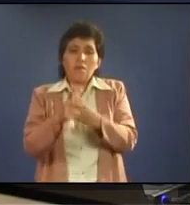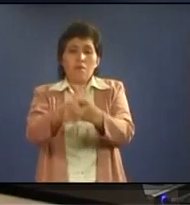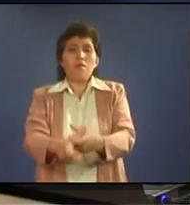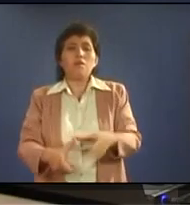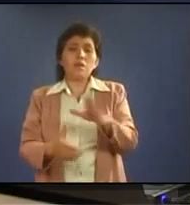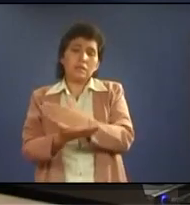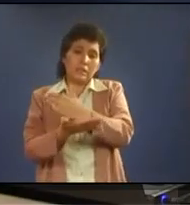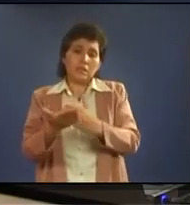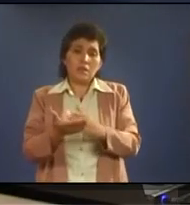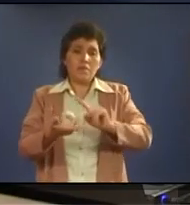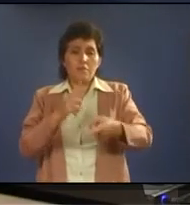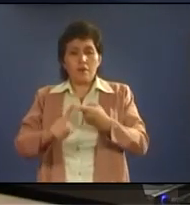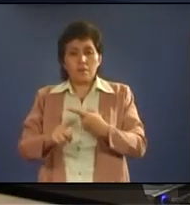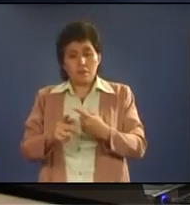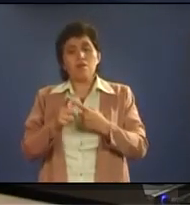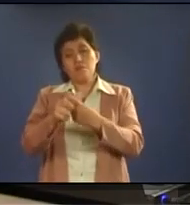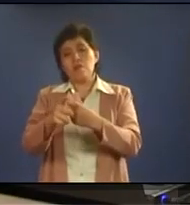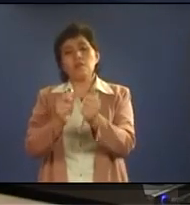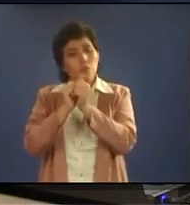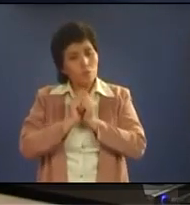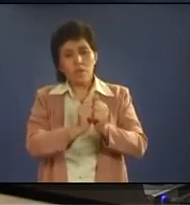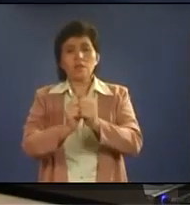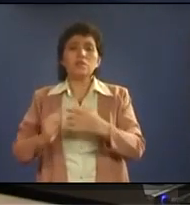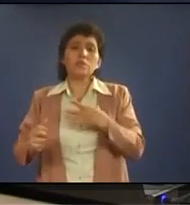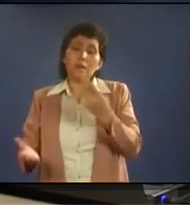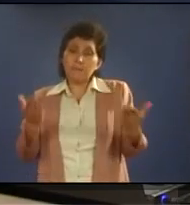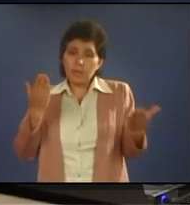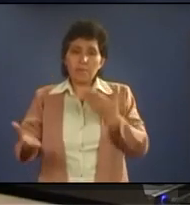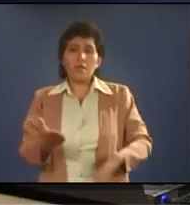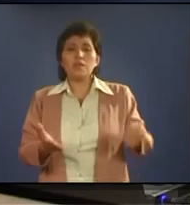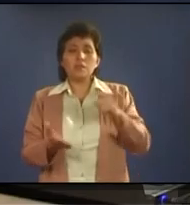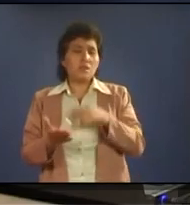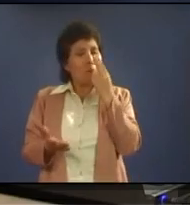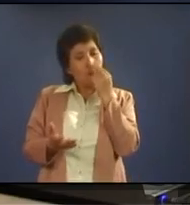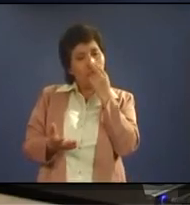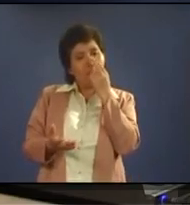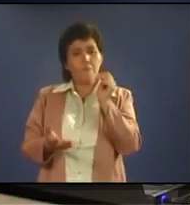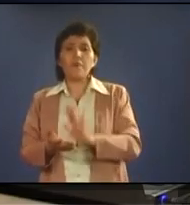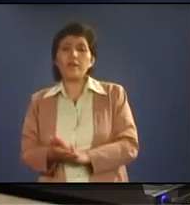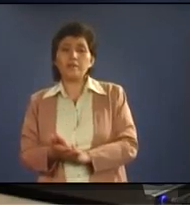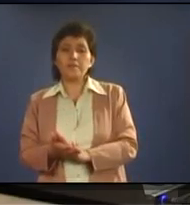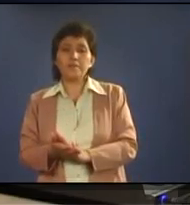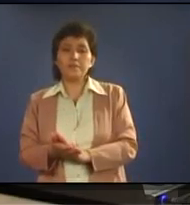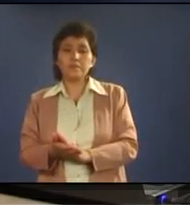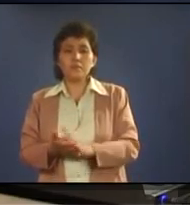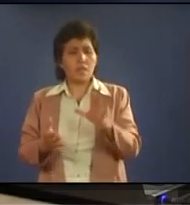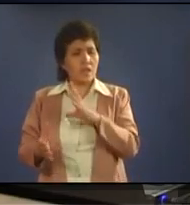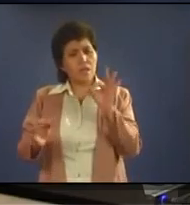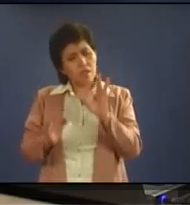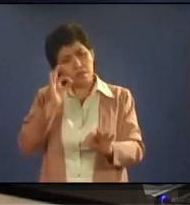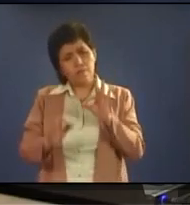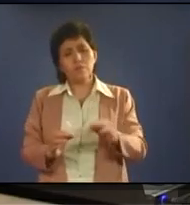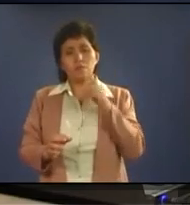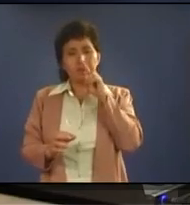of my friends, they like to run together. Now, maybe it's the fun of it. Now, if you see most